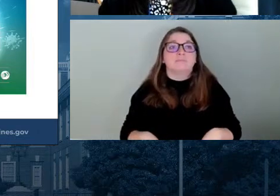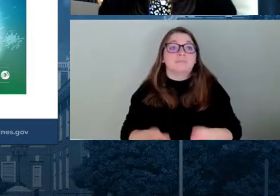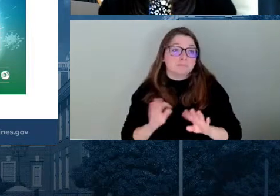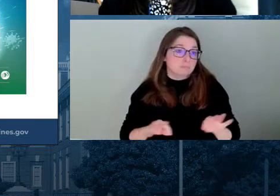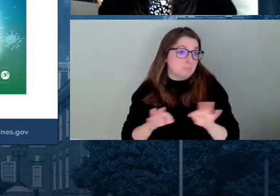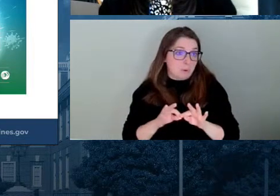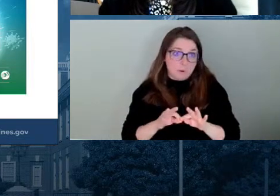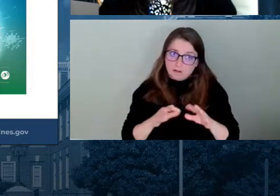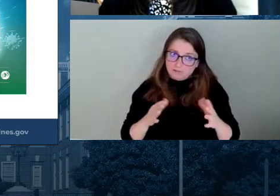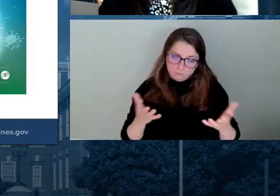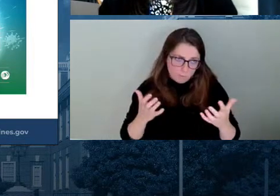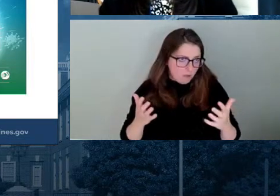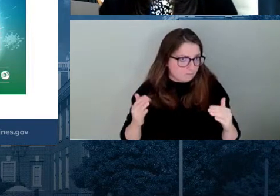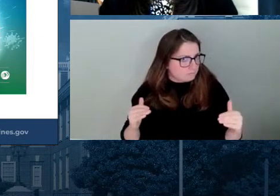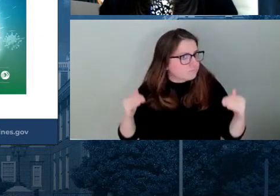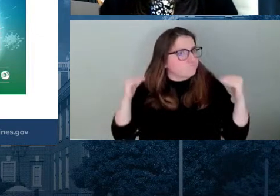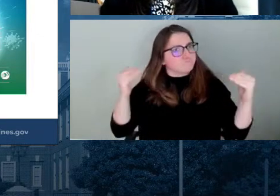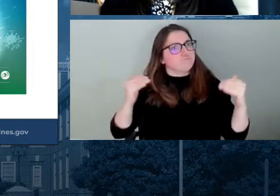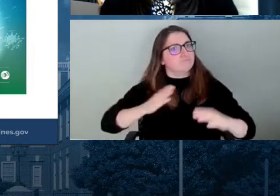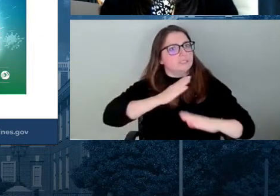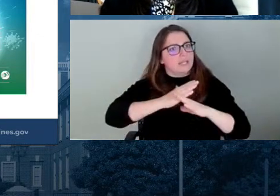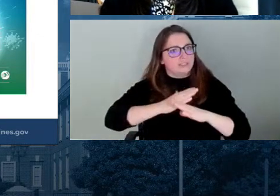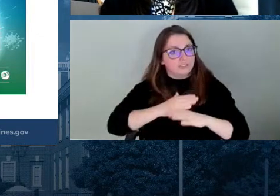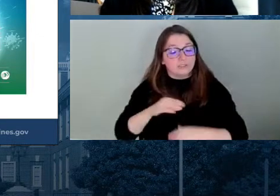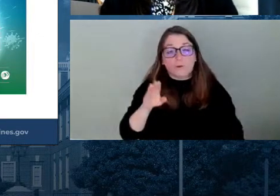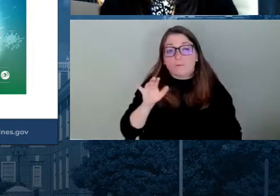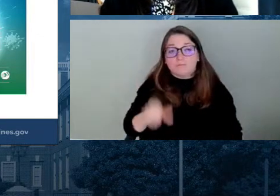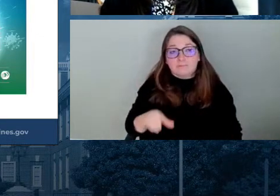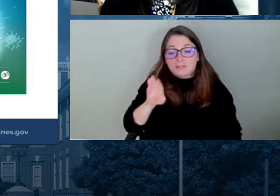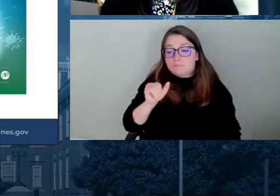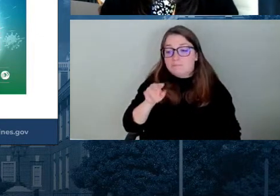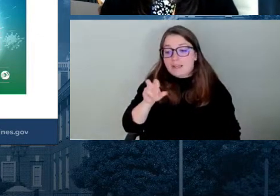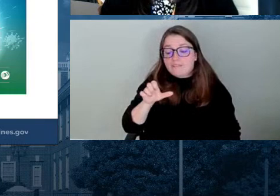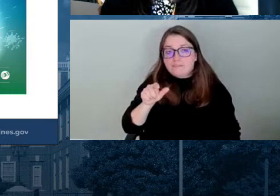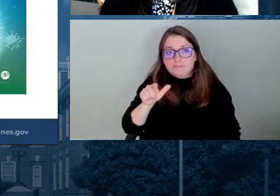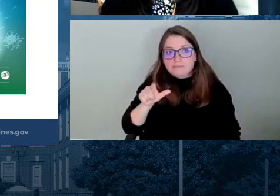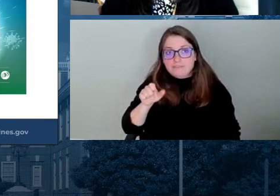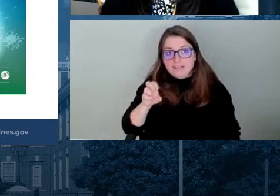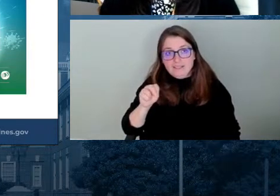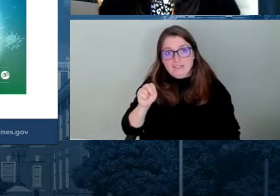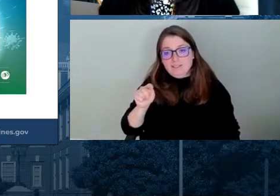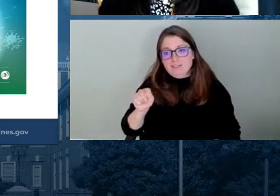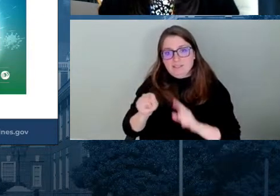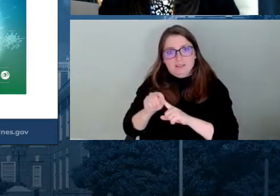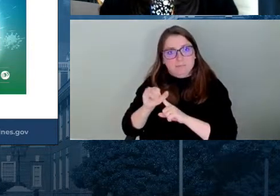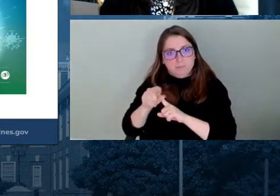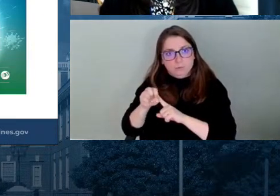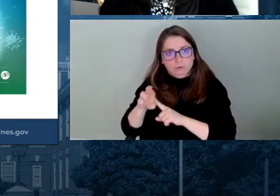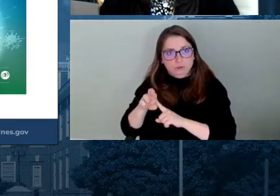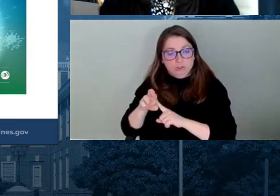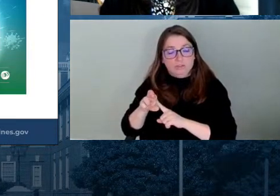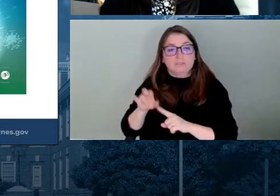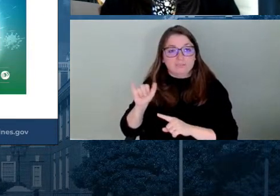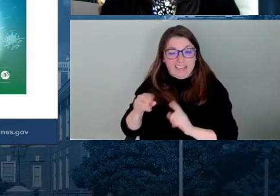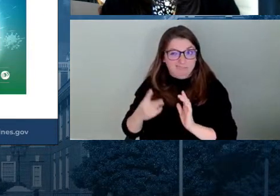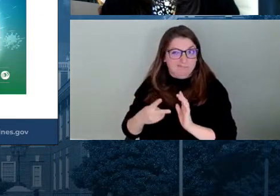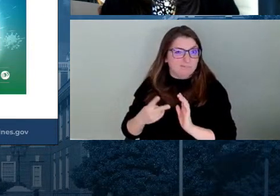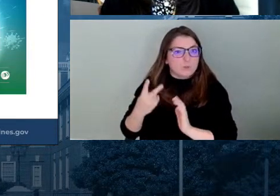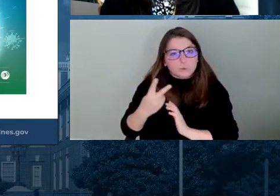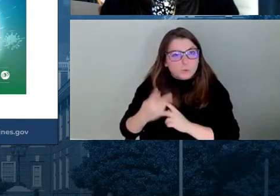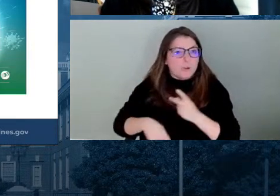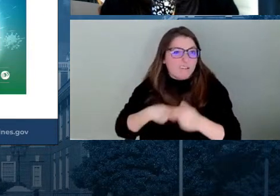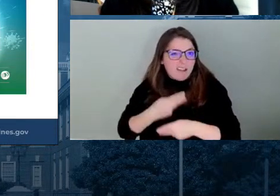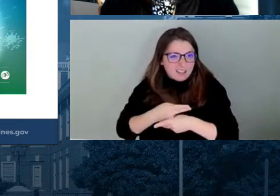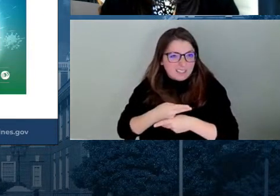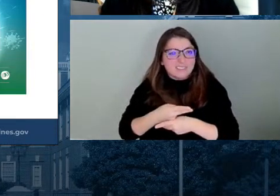this bivalent booster much more closely matches what is circulating in our community. So as we head into this time of year